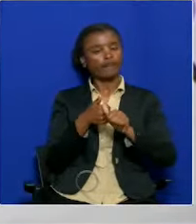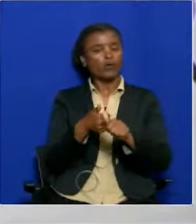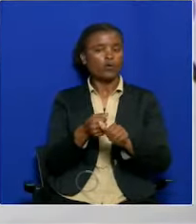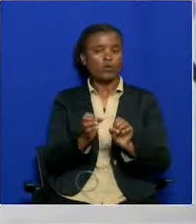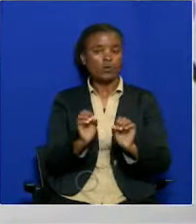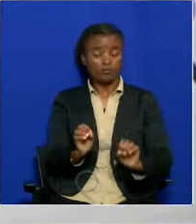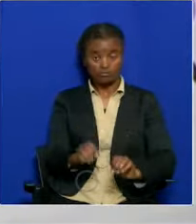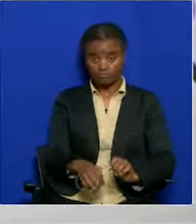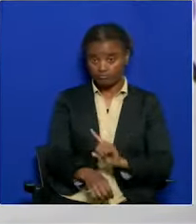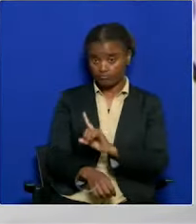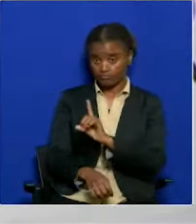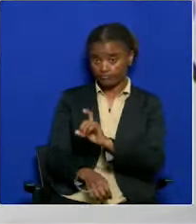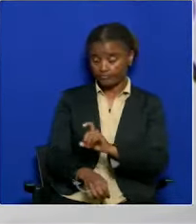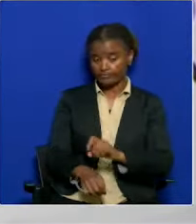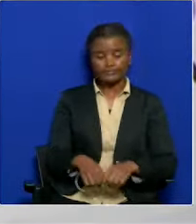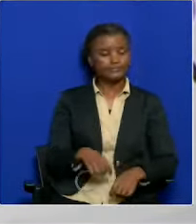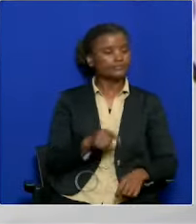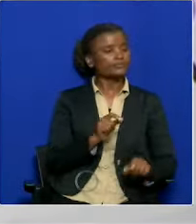Commissioner, when I was in Gauteng,